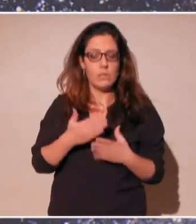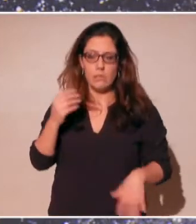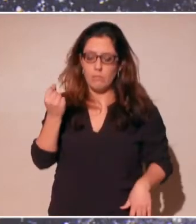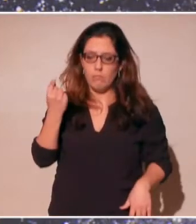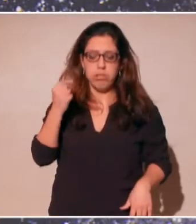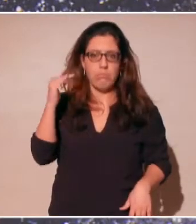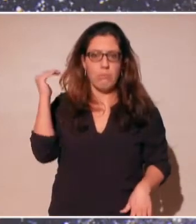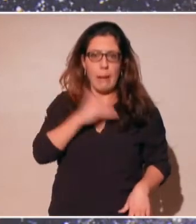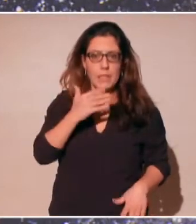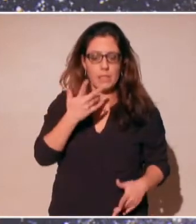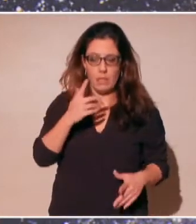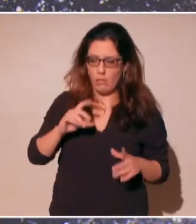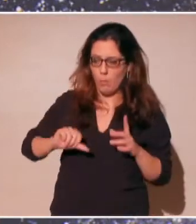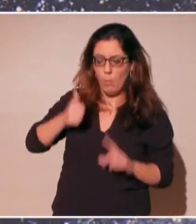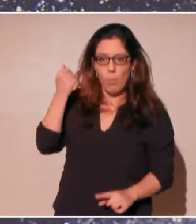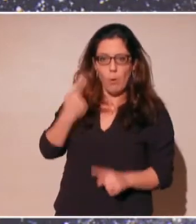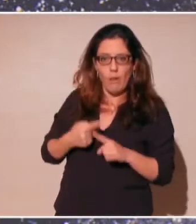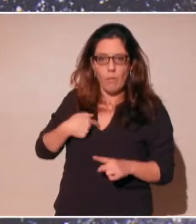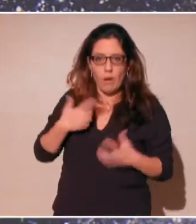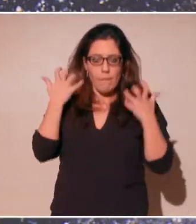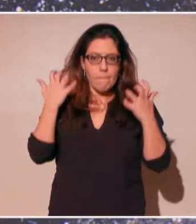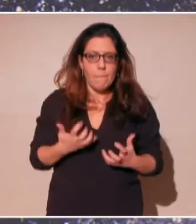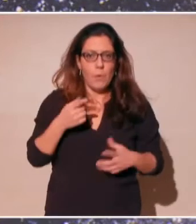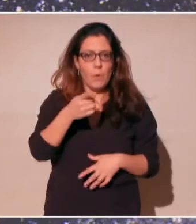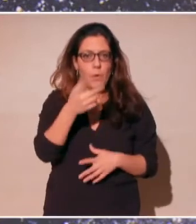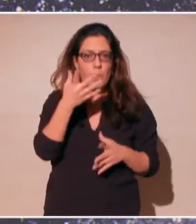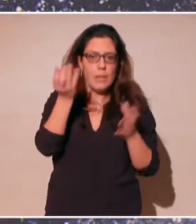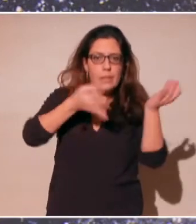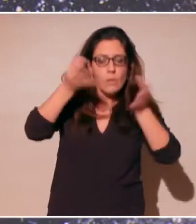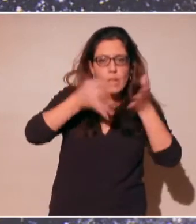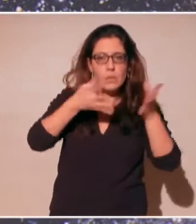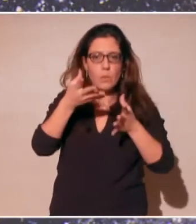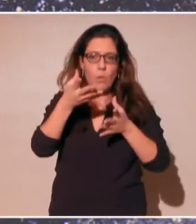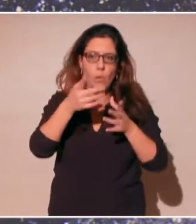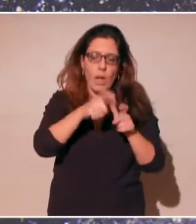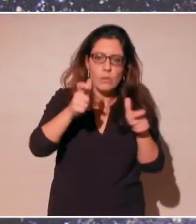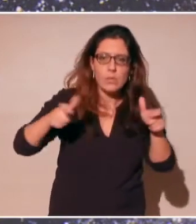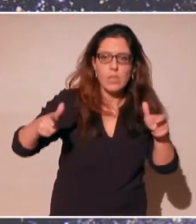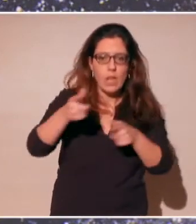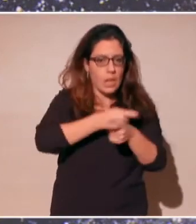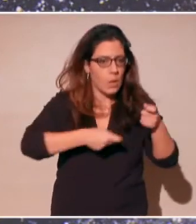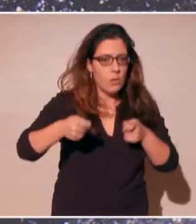is the first time at this speed we have economic and industrial innovation